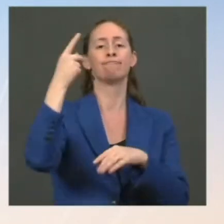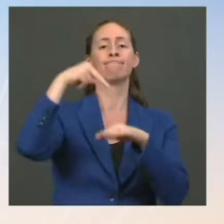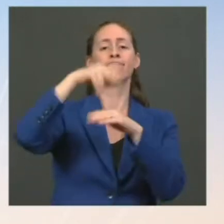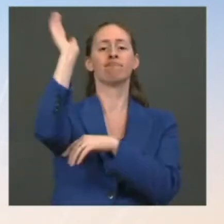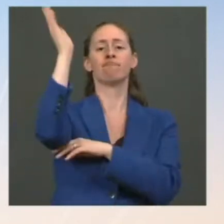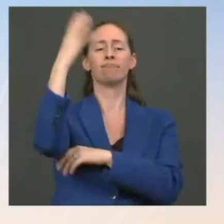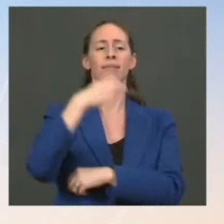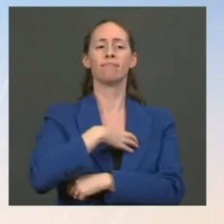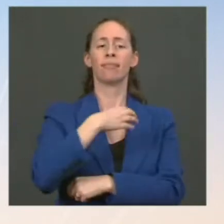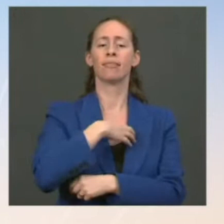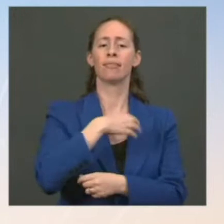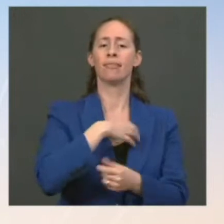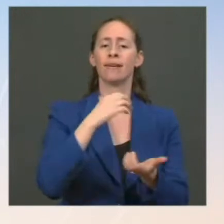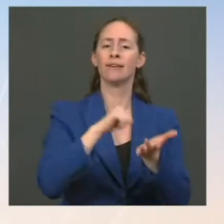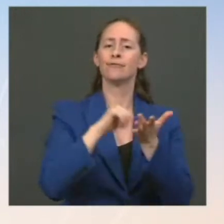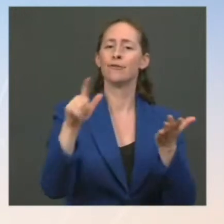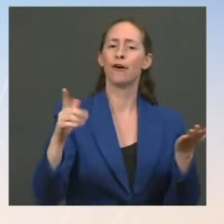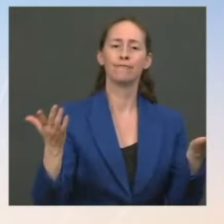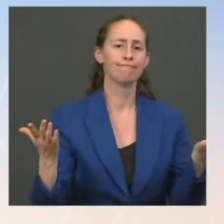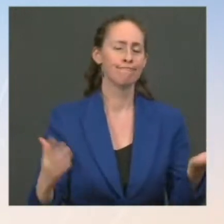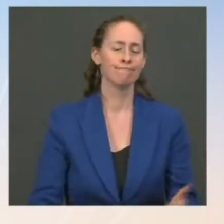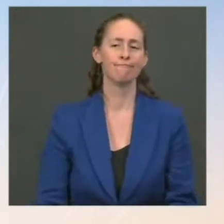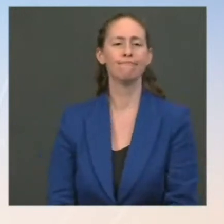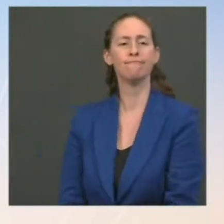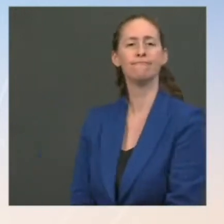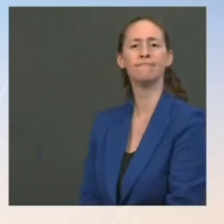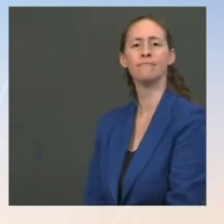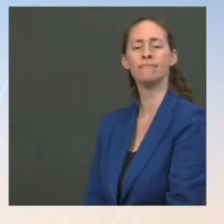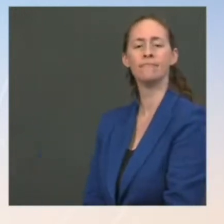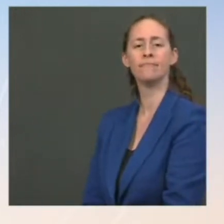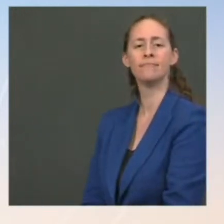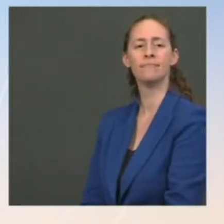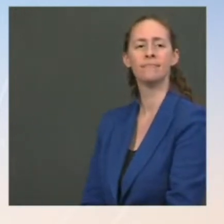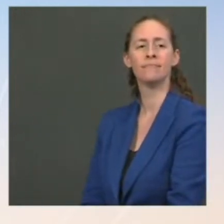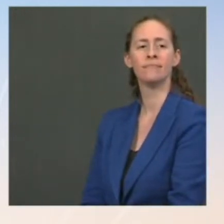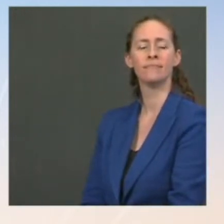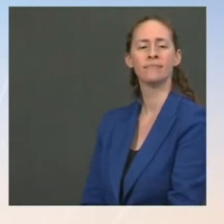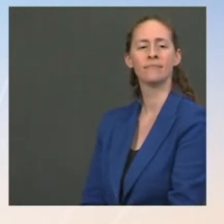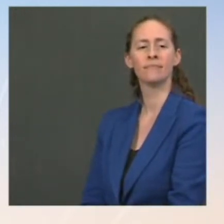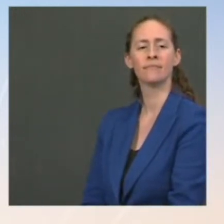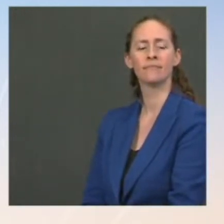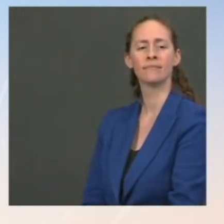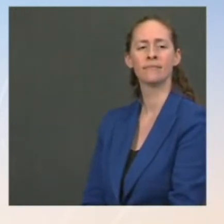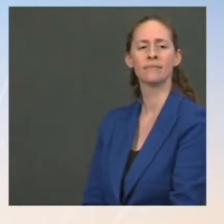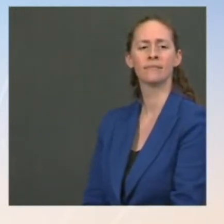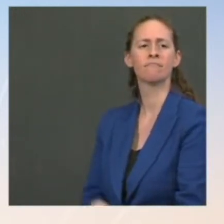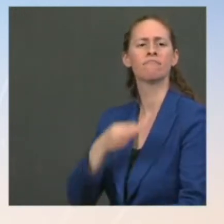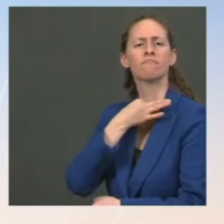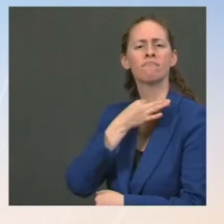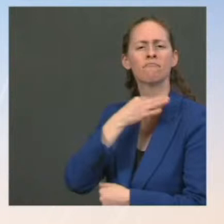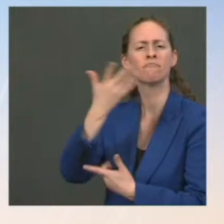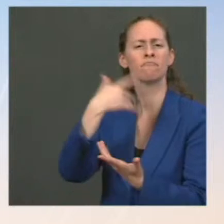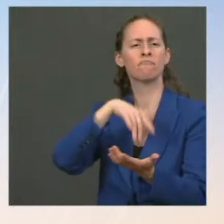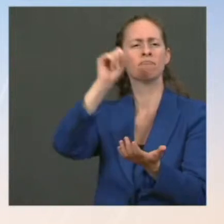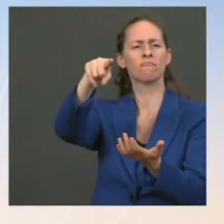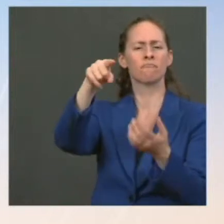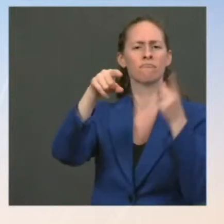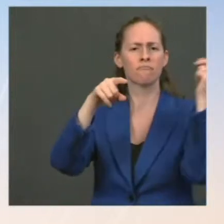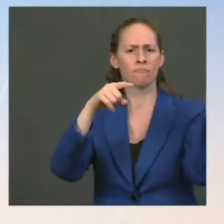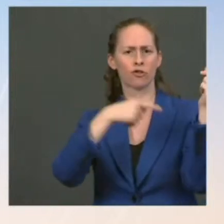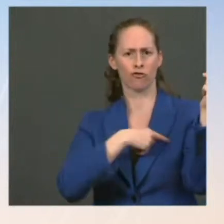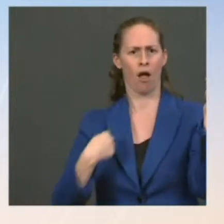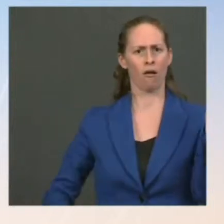to date. Go ahead. Thanks, Jen. Just to go back to the Huawei case for a second, you said there's no link between that and the release of the